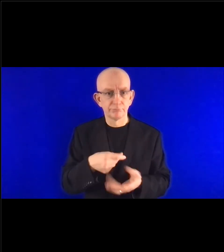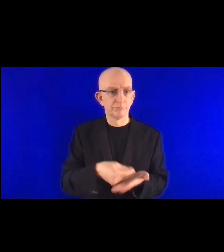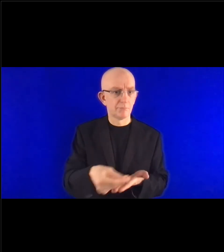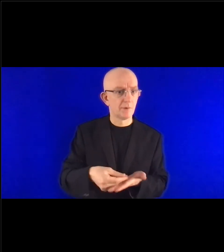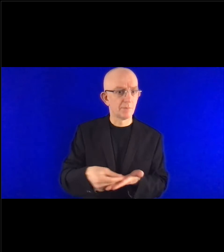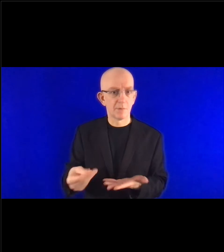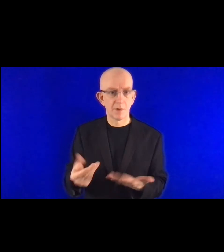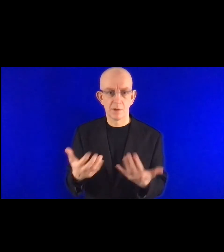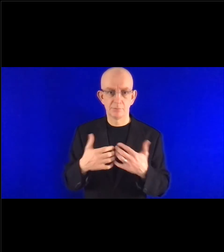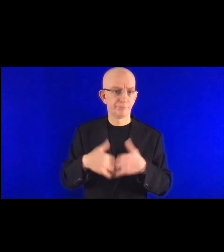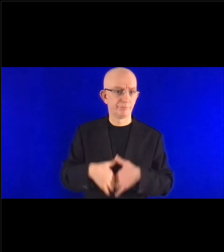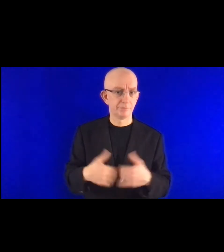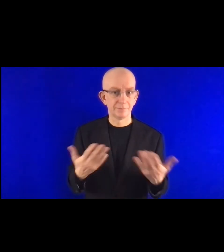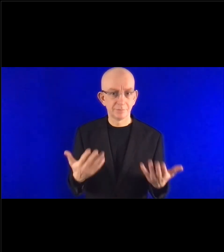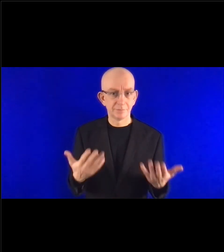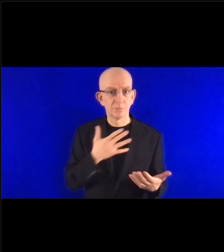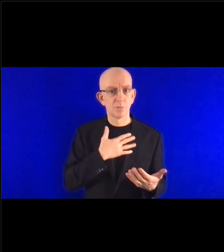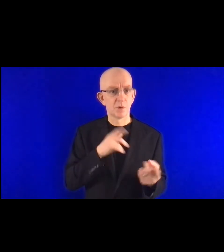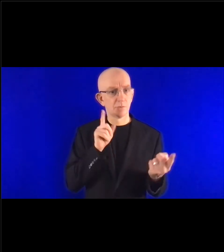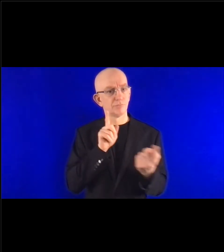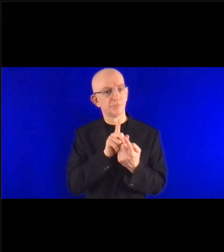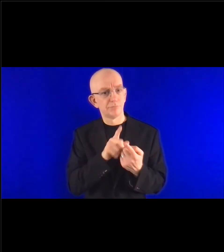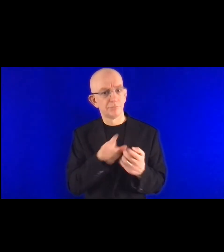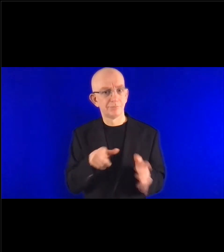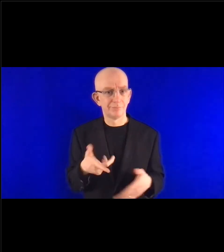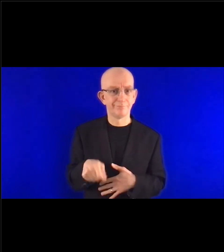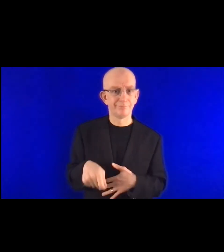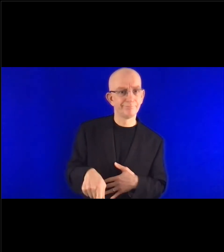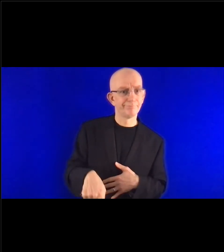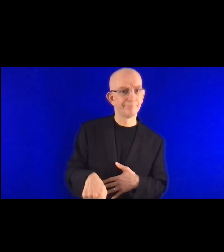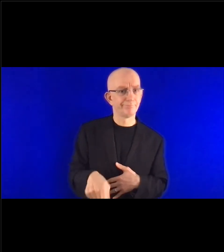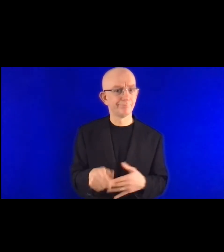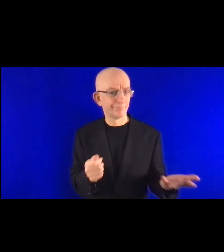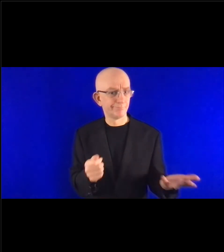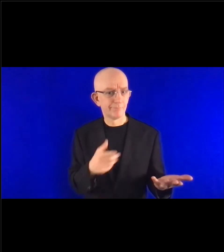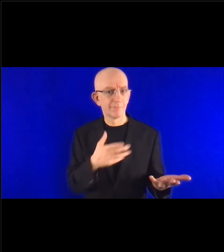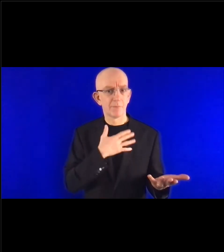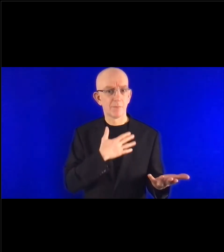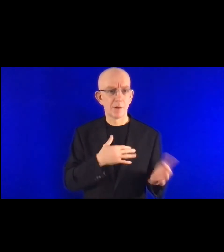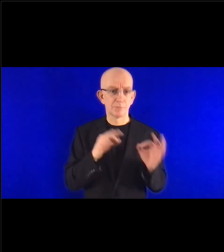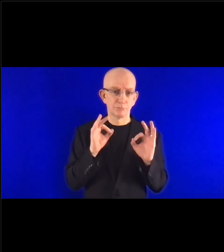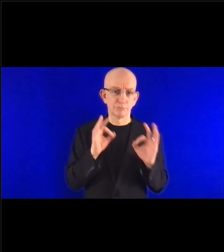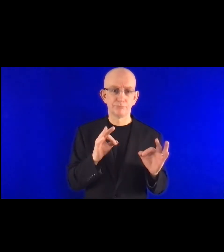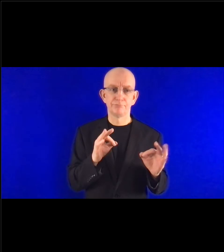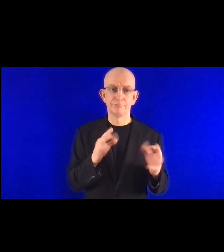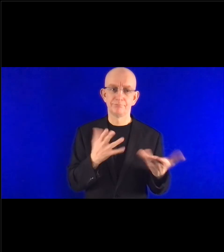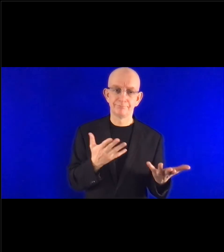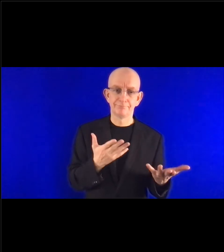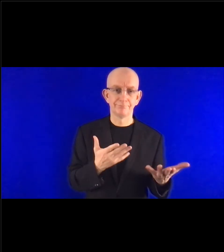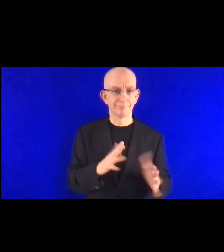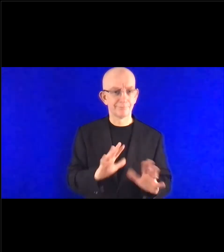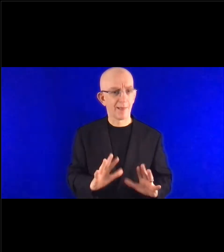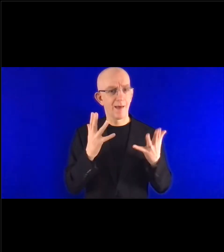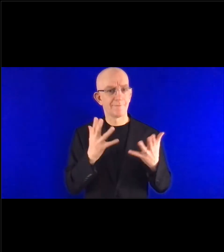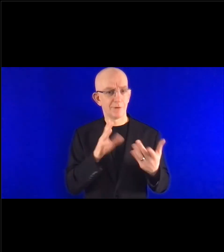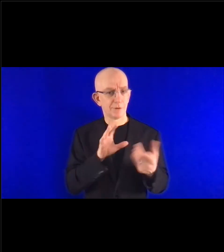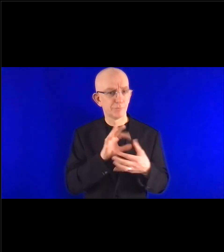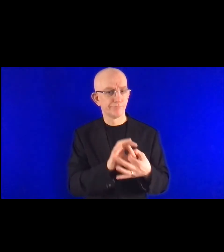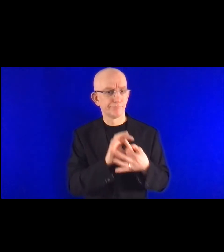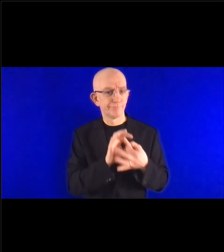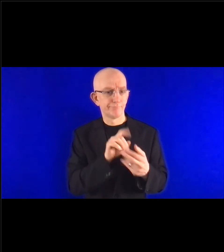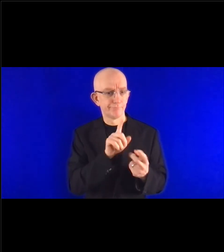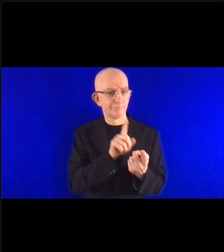can hold a baby or my cat without the imminent feeling of my whole upper body shaking and fear of falling. I want to travel with my